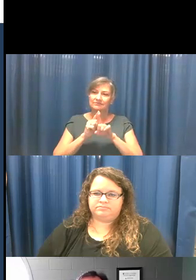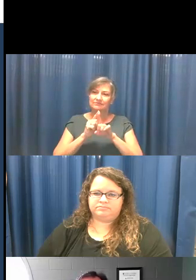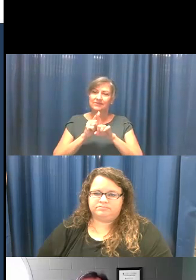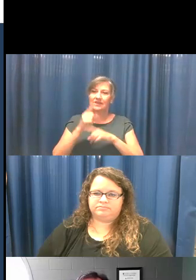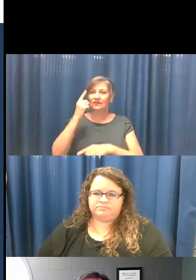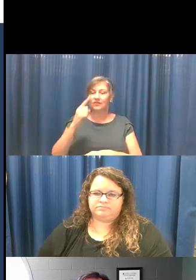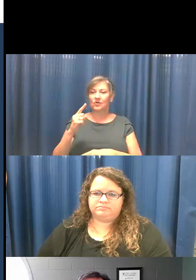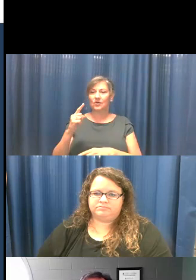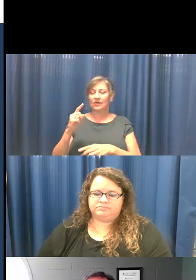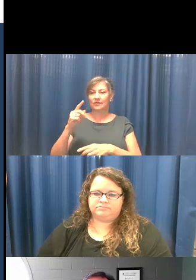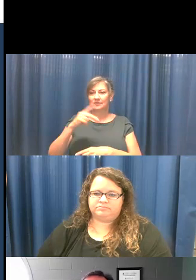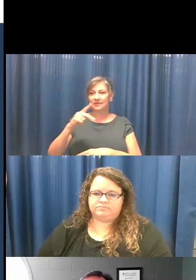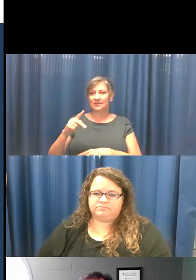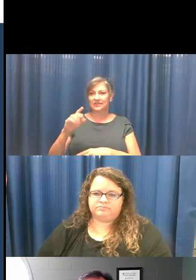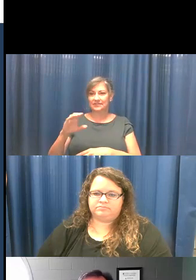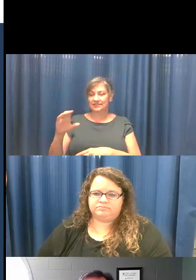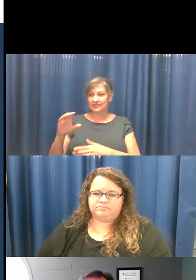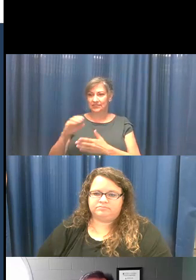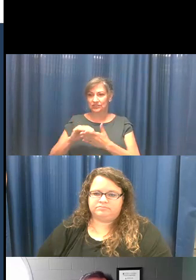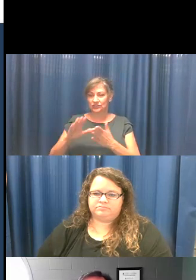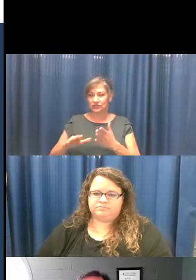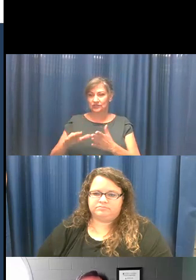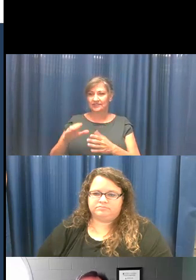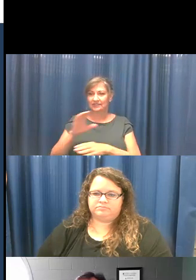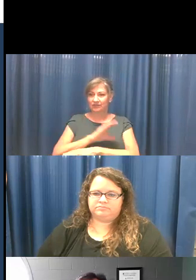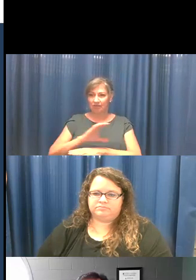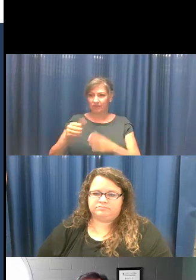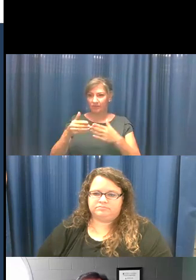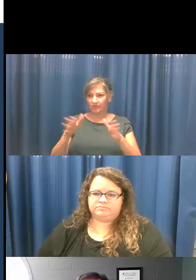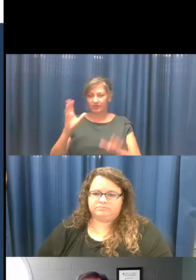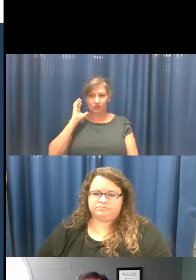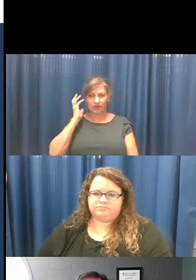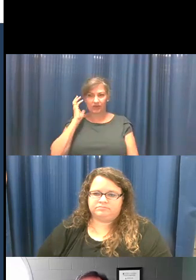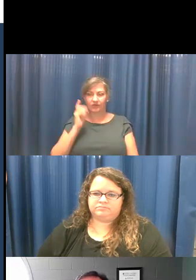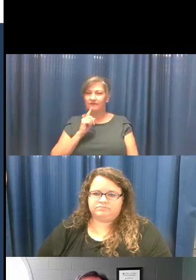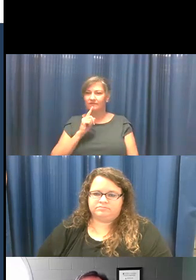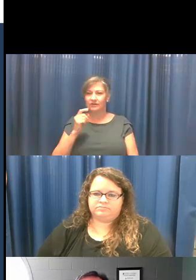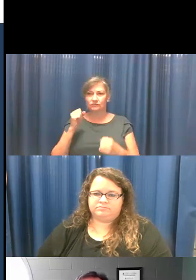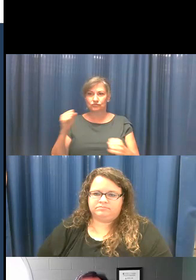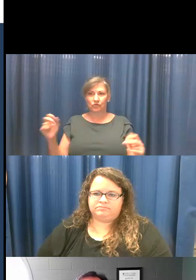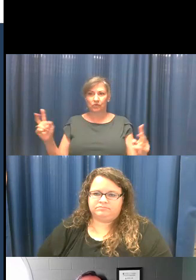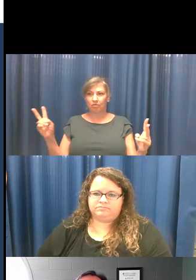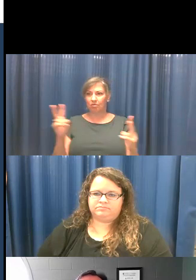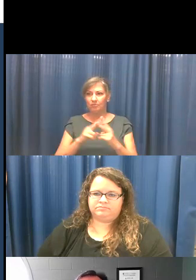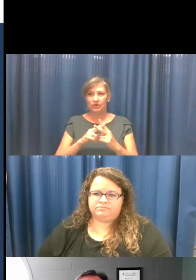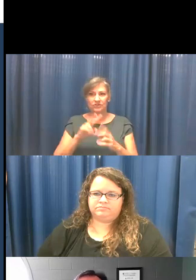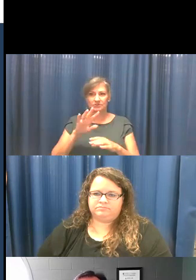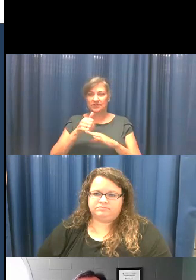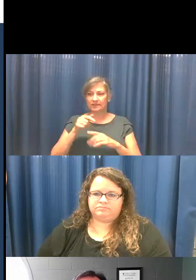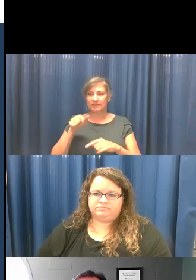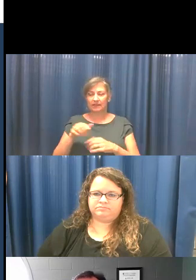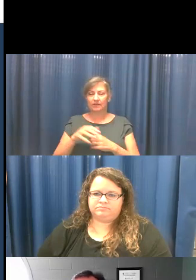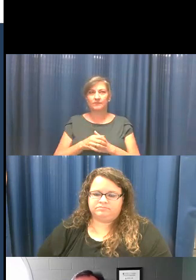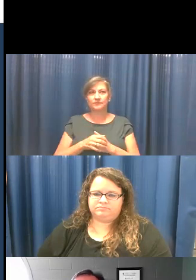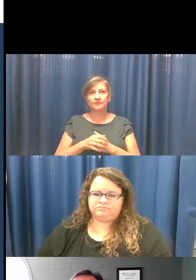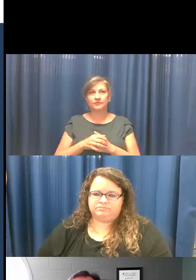Pikes Peak Community College students at Colorado Public Radio. So very, very strong partnership forging there. And finally, I want to